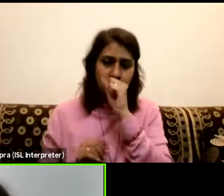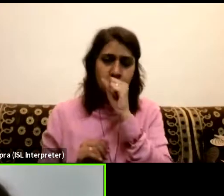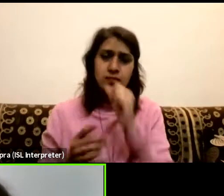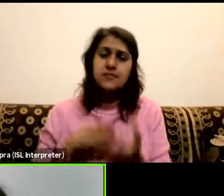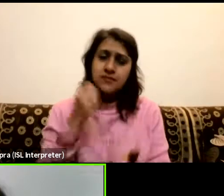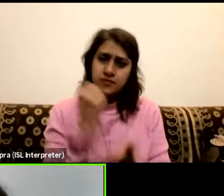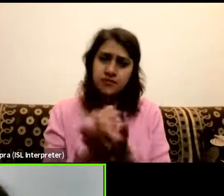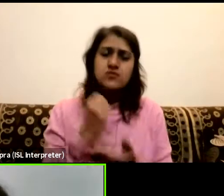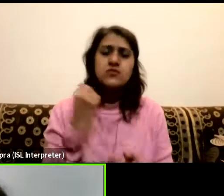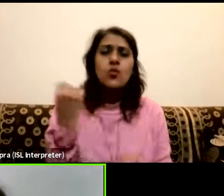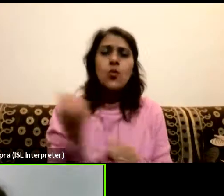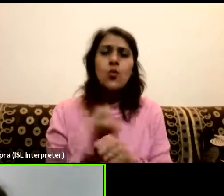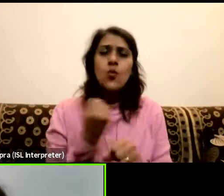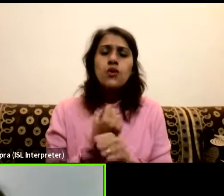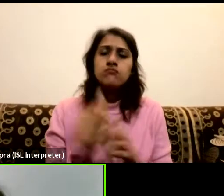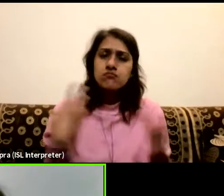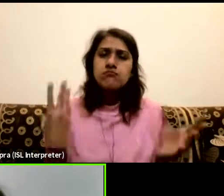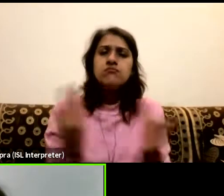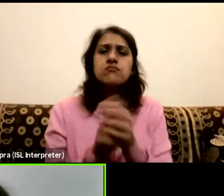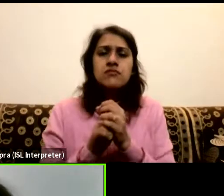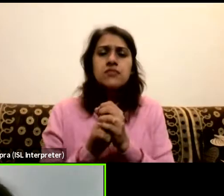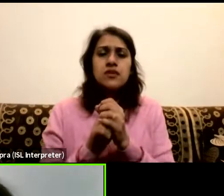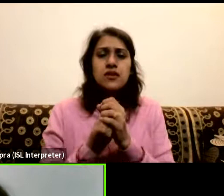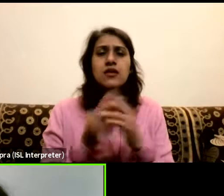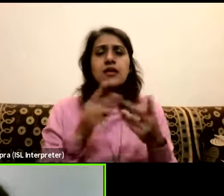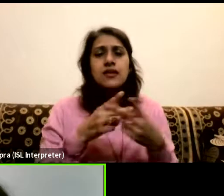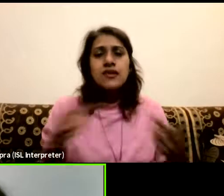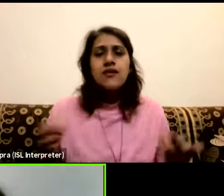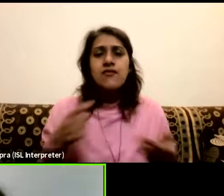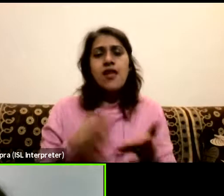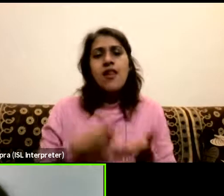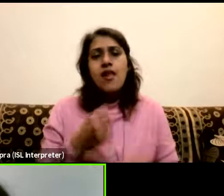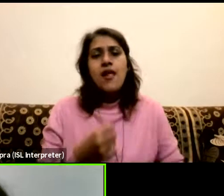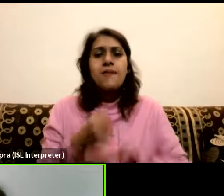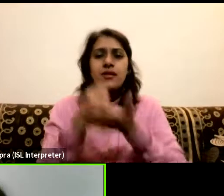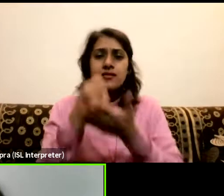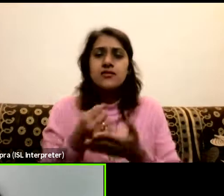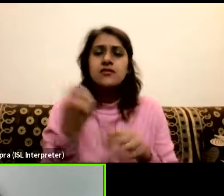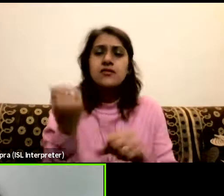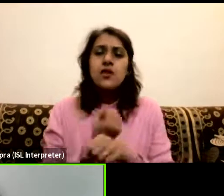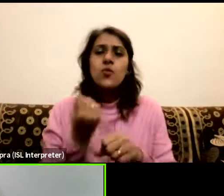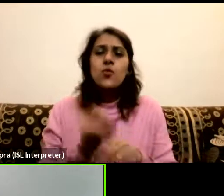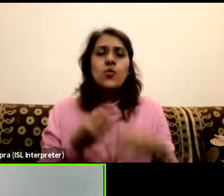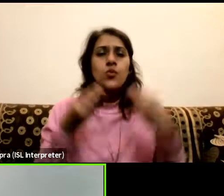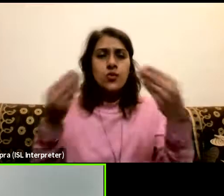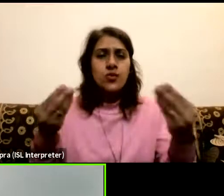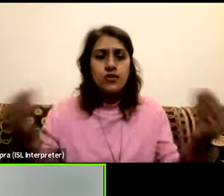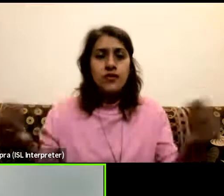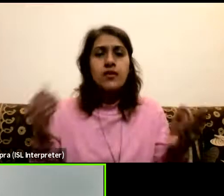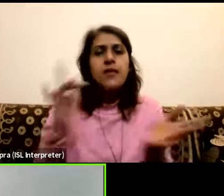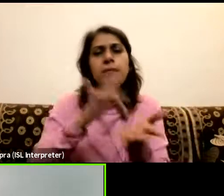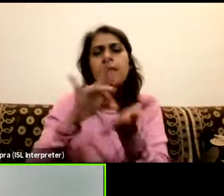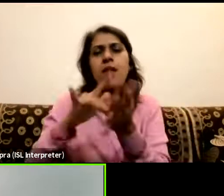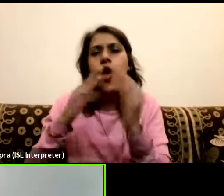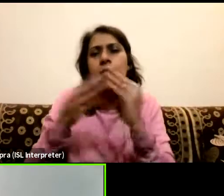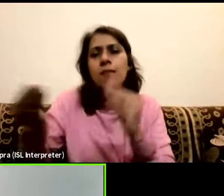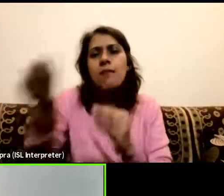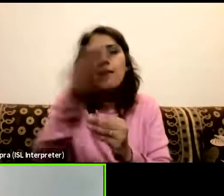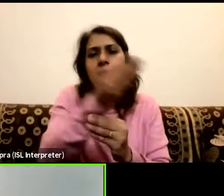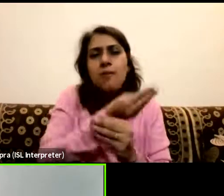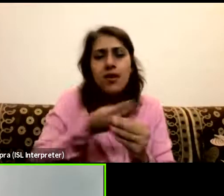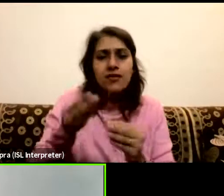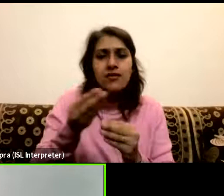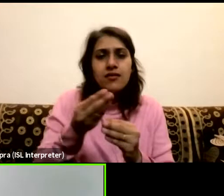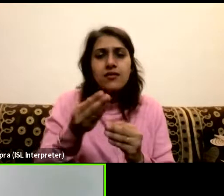towards rehabilitation services being available at the primary health care and at the